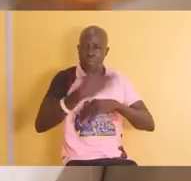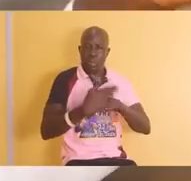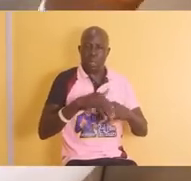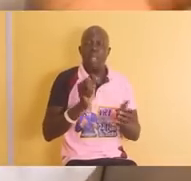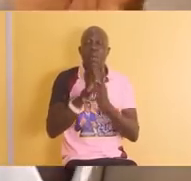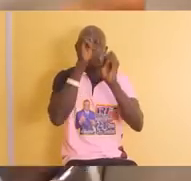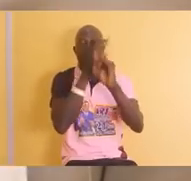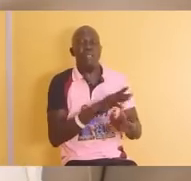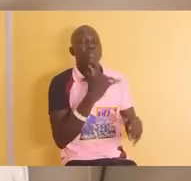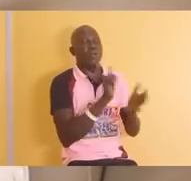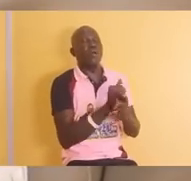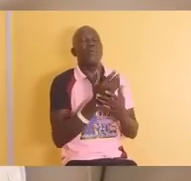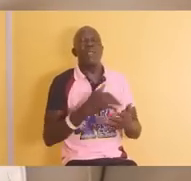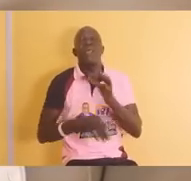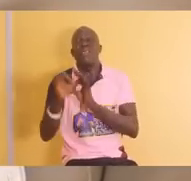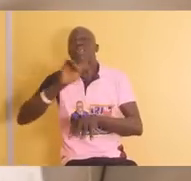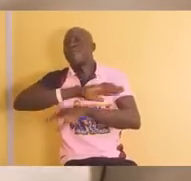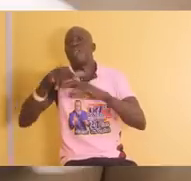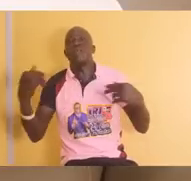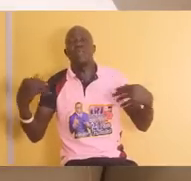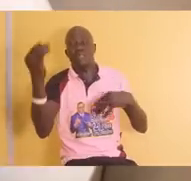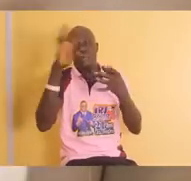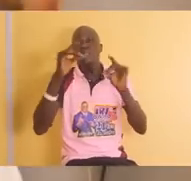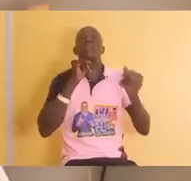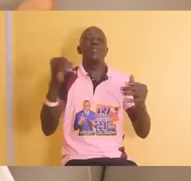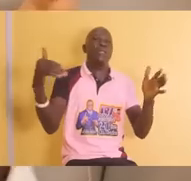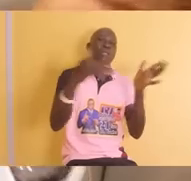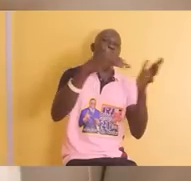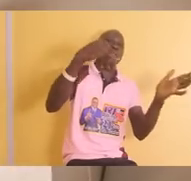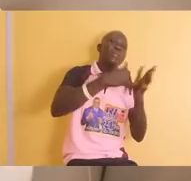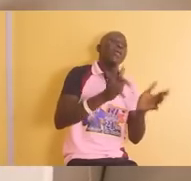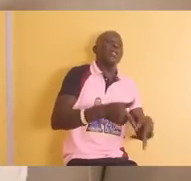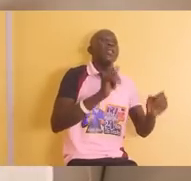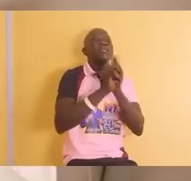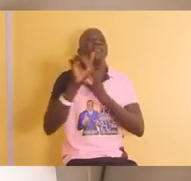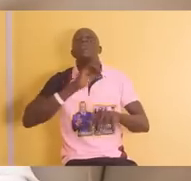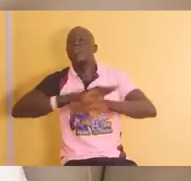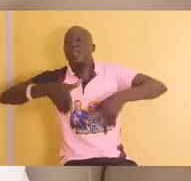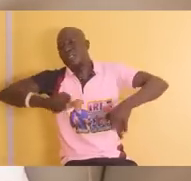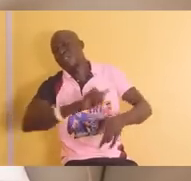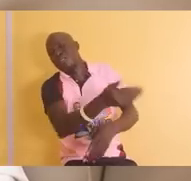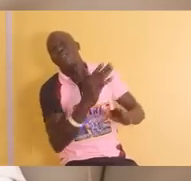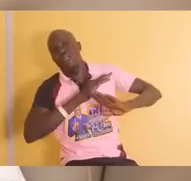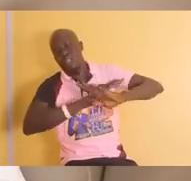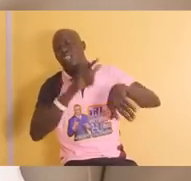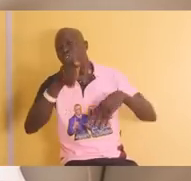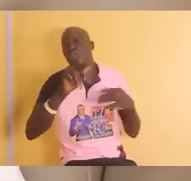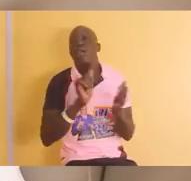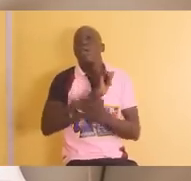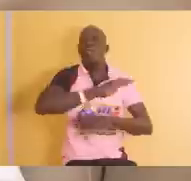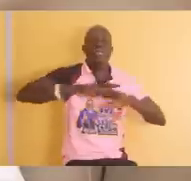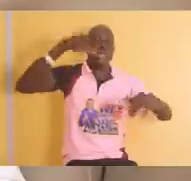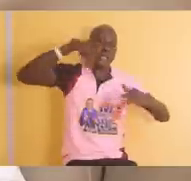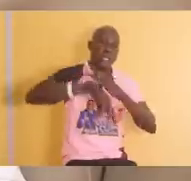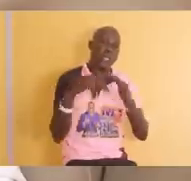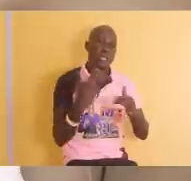aboko la fe gba ti e mi o ba ti tako na pade ma je ko ko ko fele ajajajaja ma je